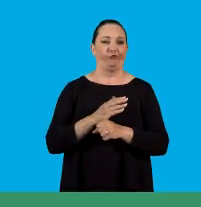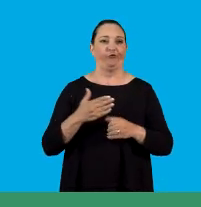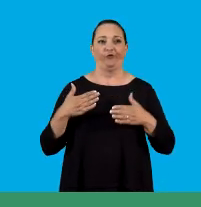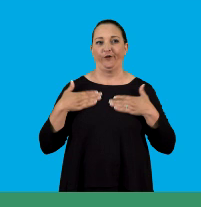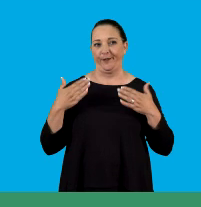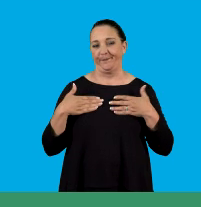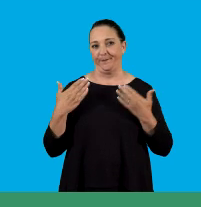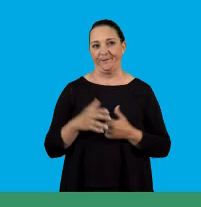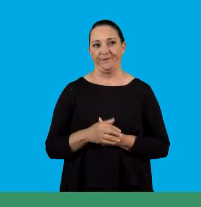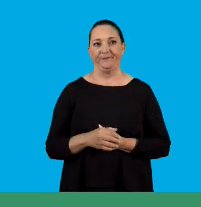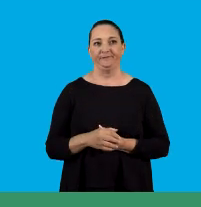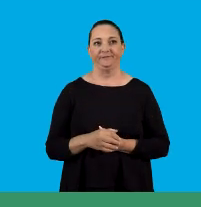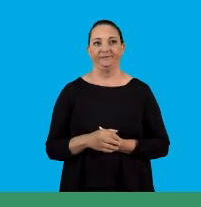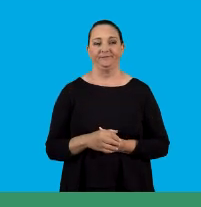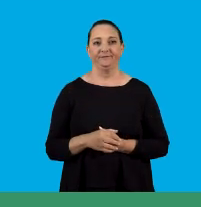client